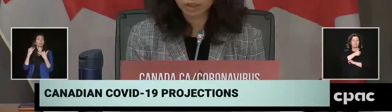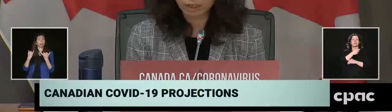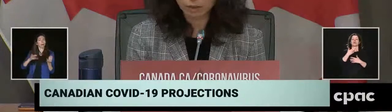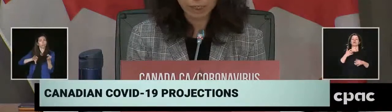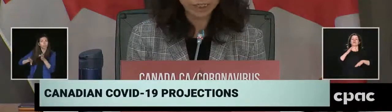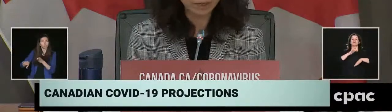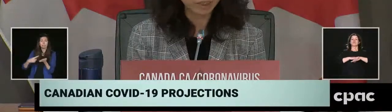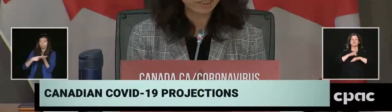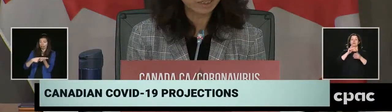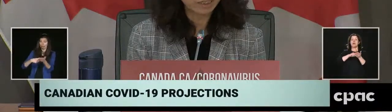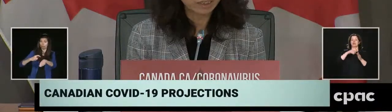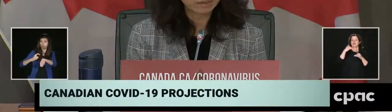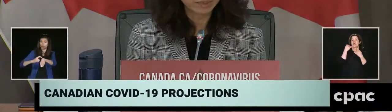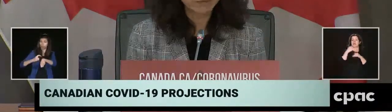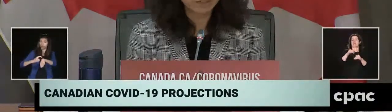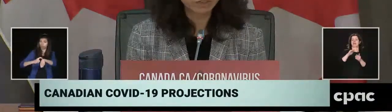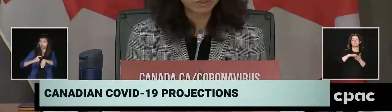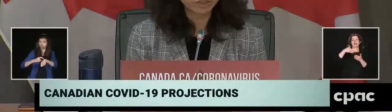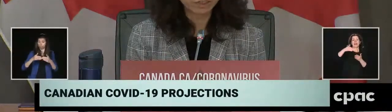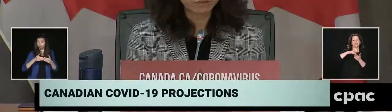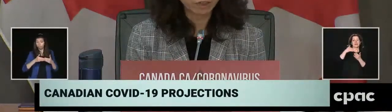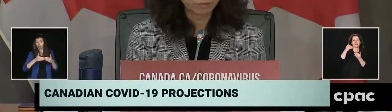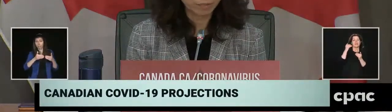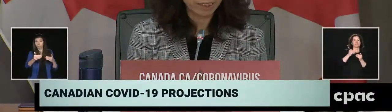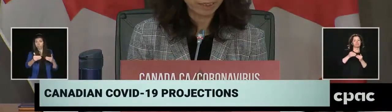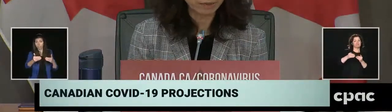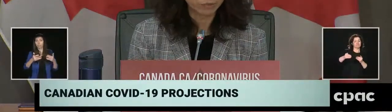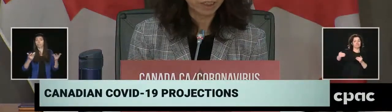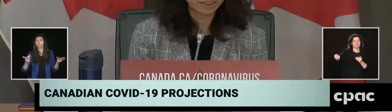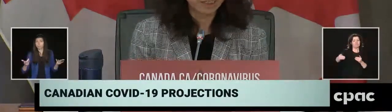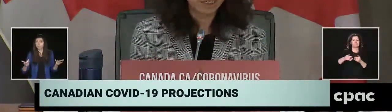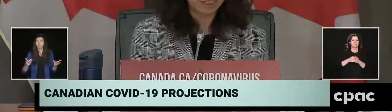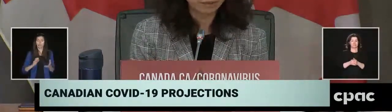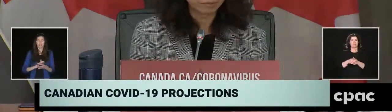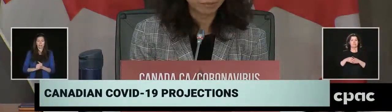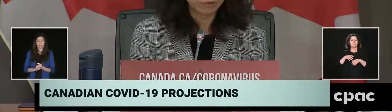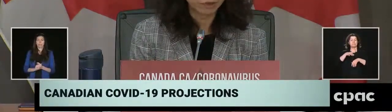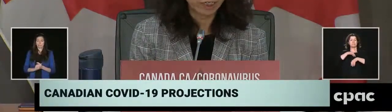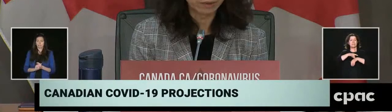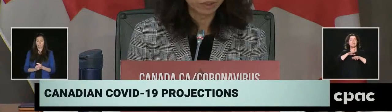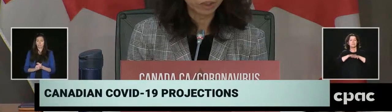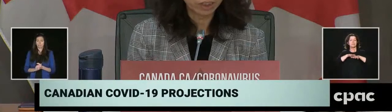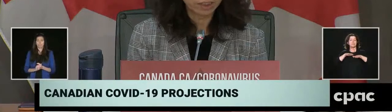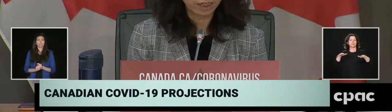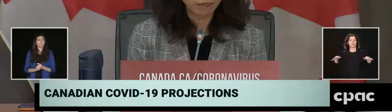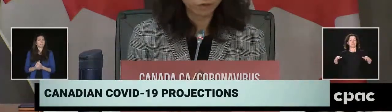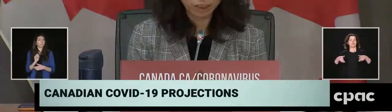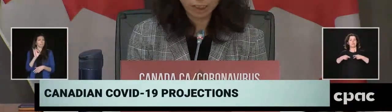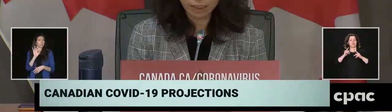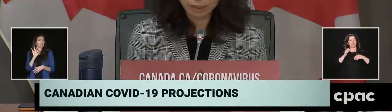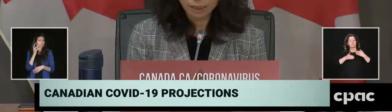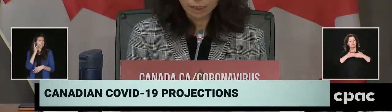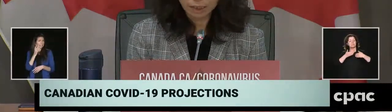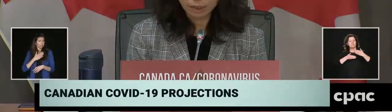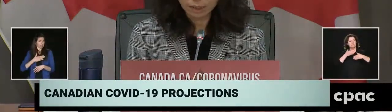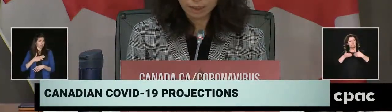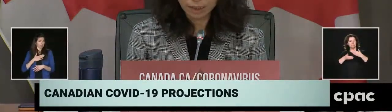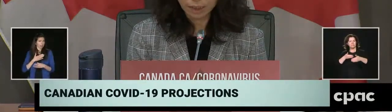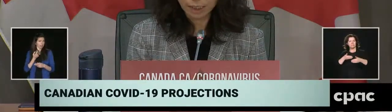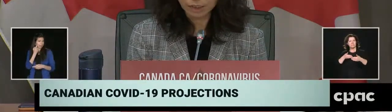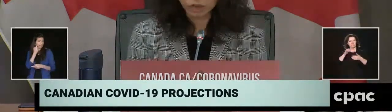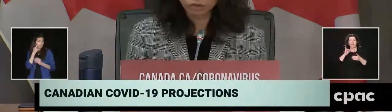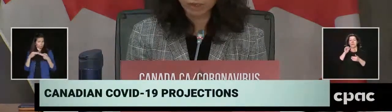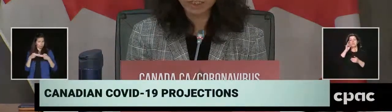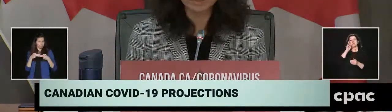over the course of the pandemic. But if you sort of look back one slide before that, which is slide 14, you